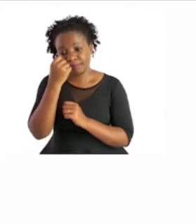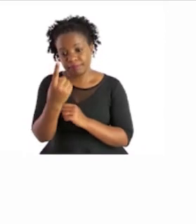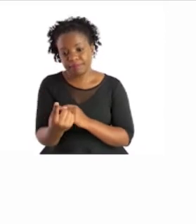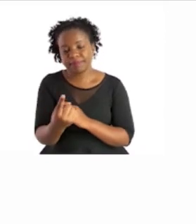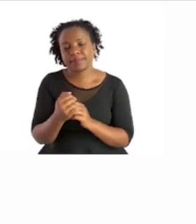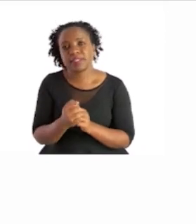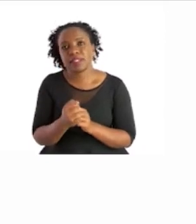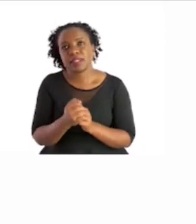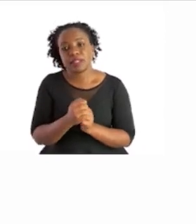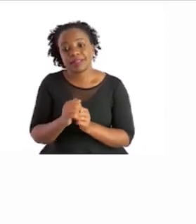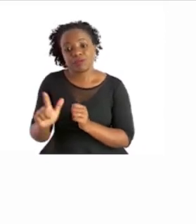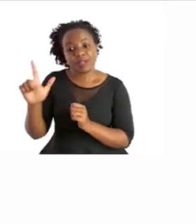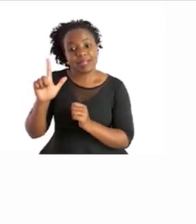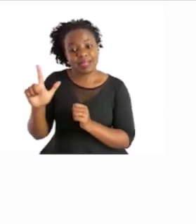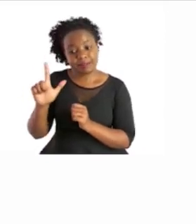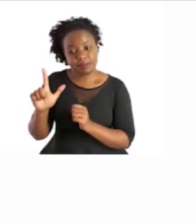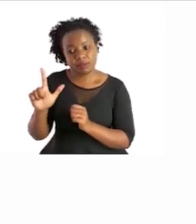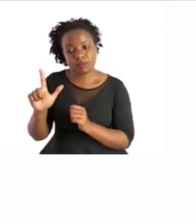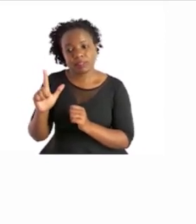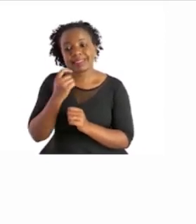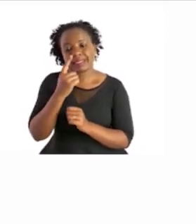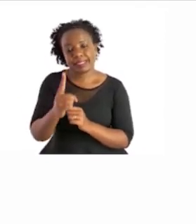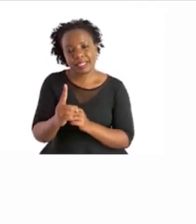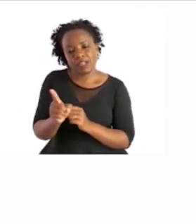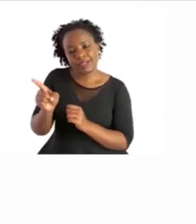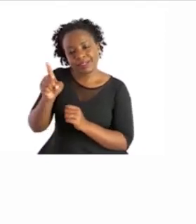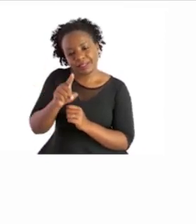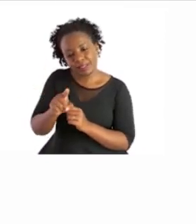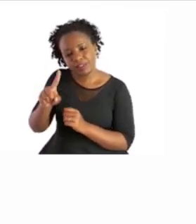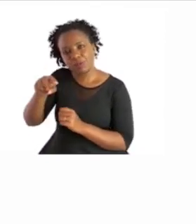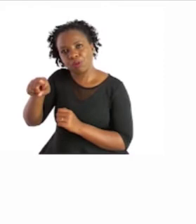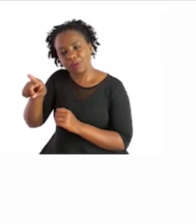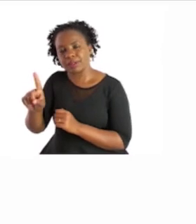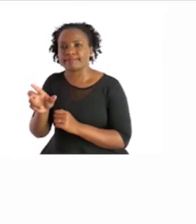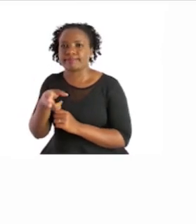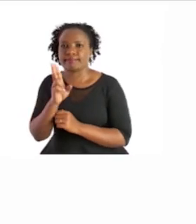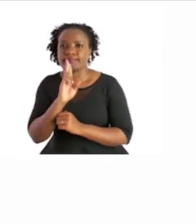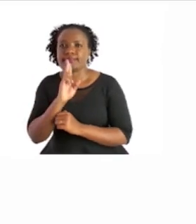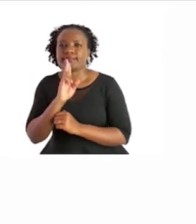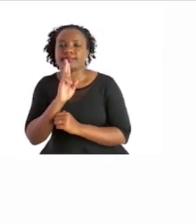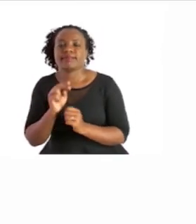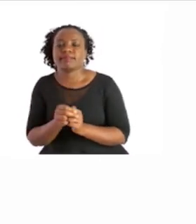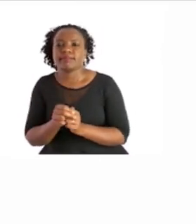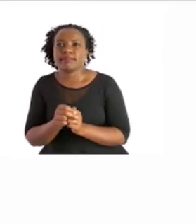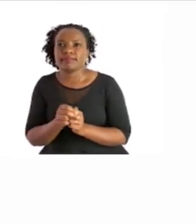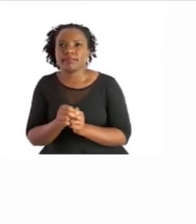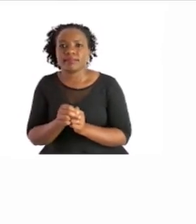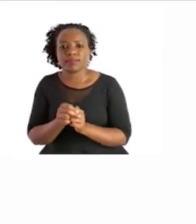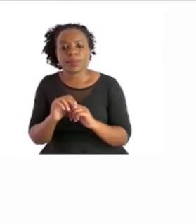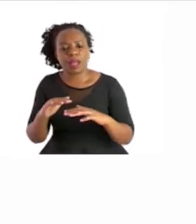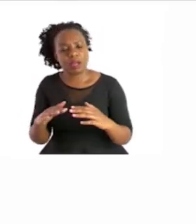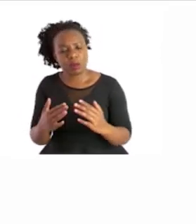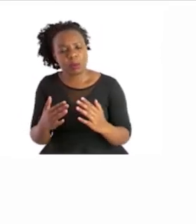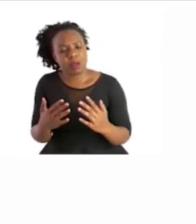your left, it says, circle the correct answer. Now, how do we answer this? Let's go